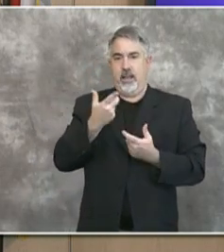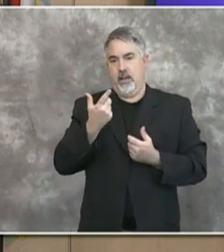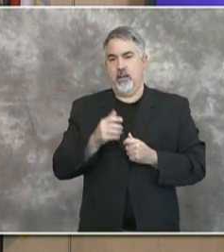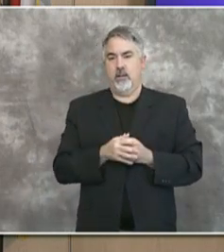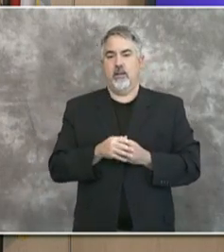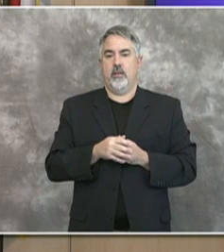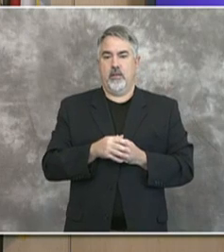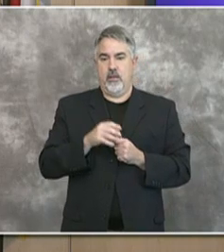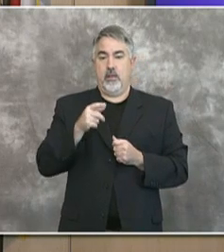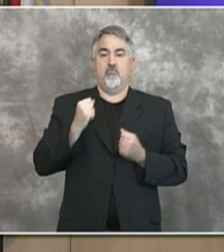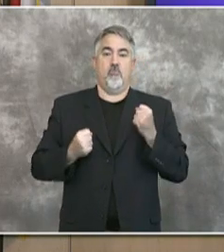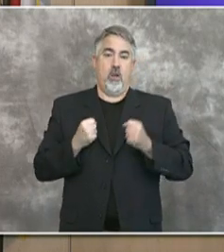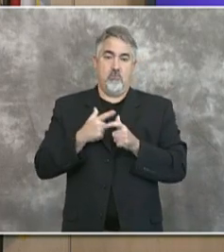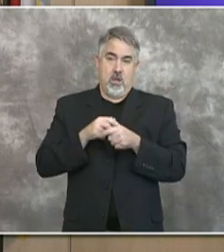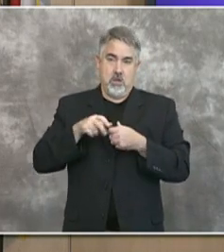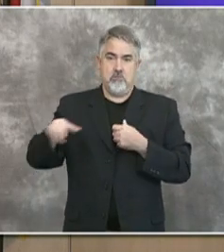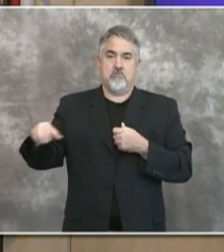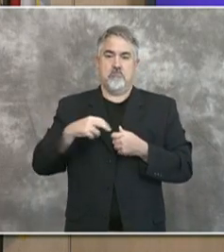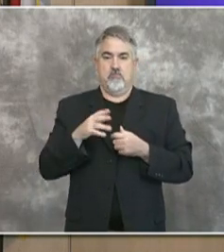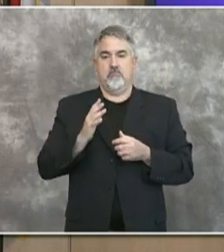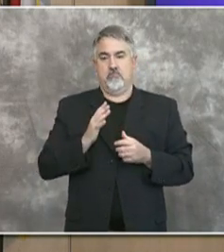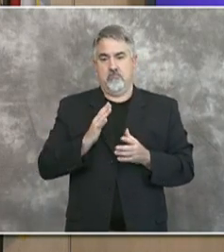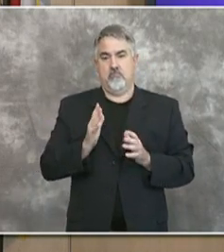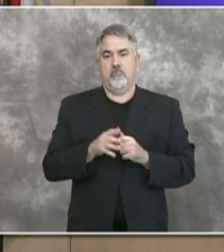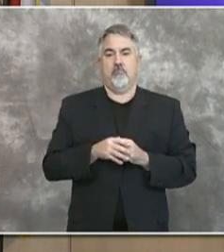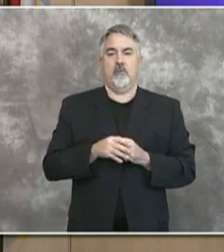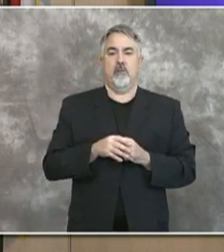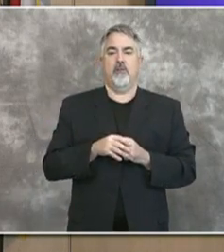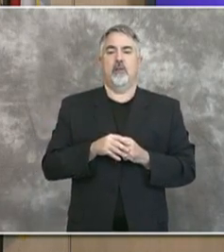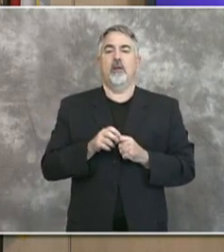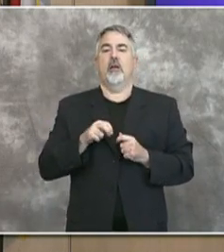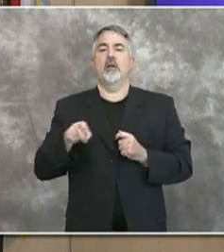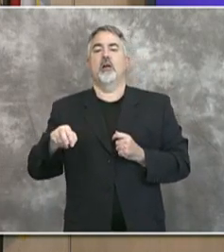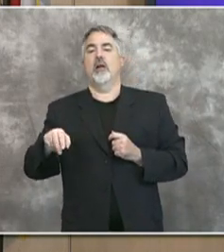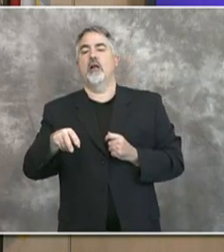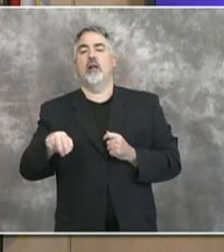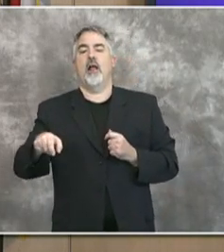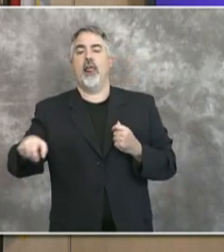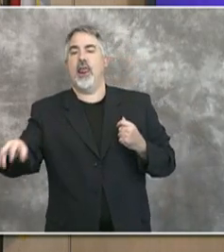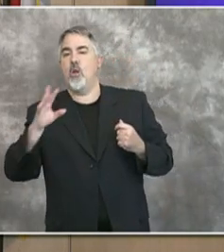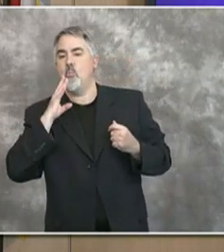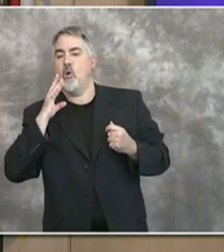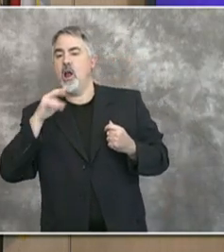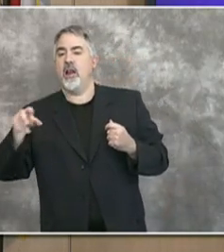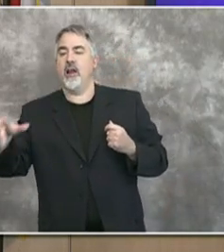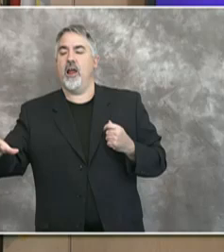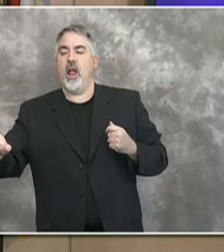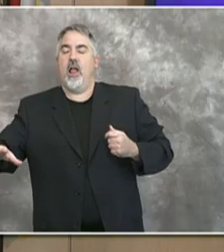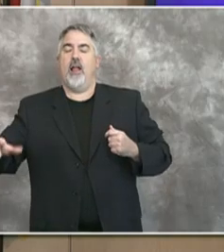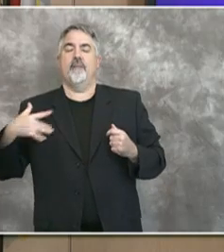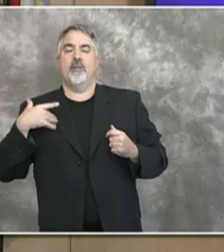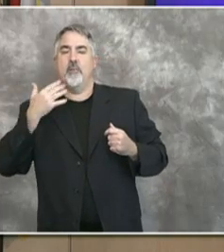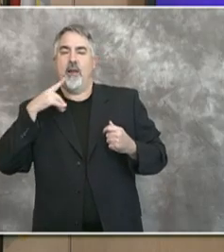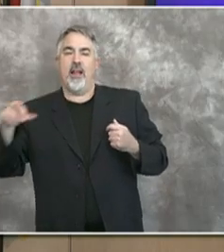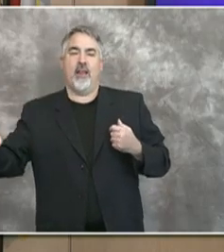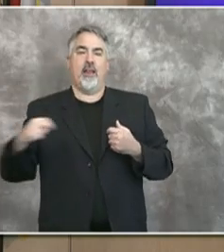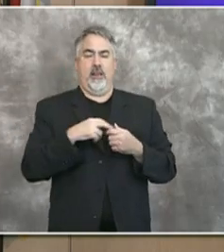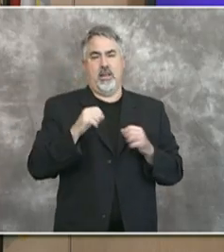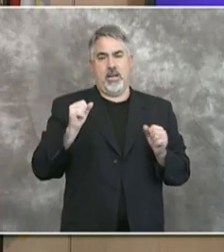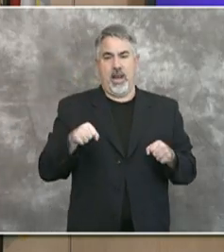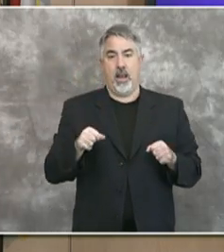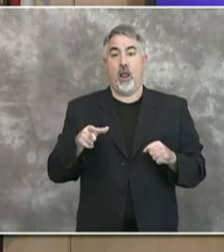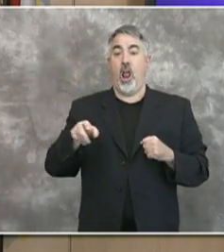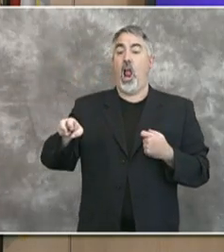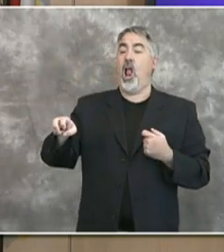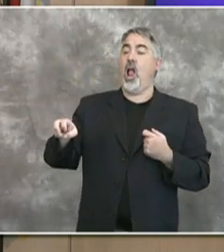can run, you can traverse across the beach in order to enter the water, but you cannot sit, lay down, play volleyball, engage in